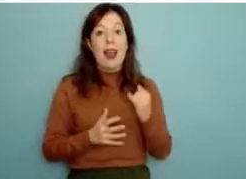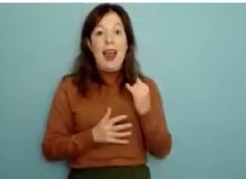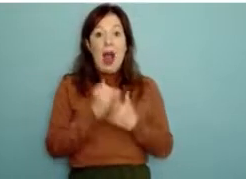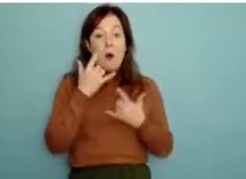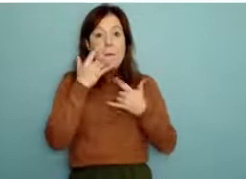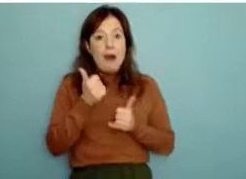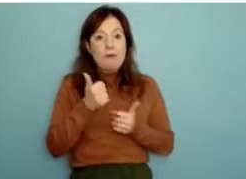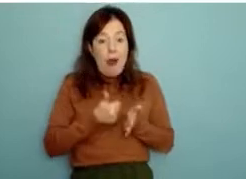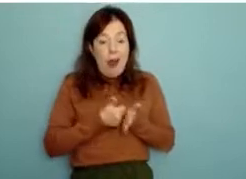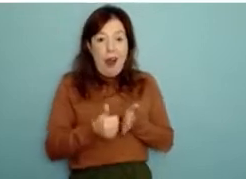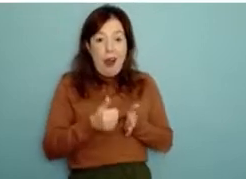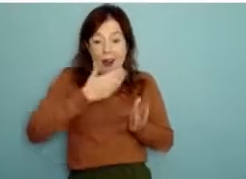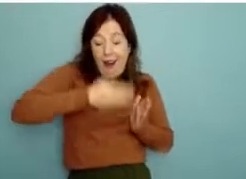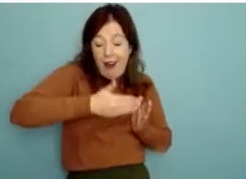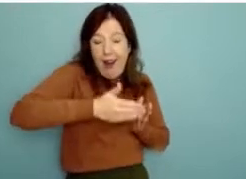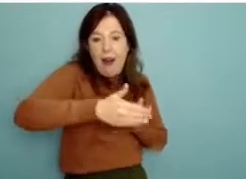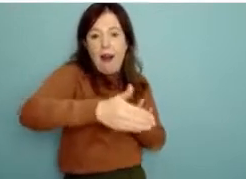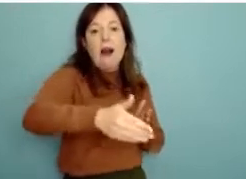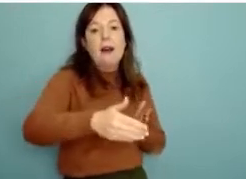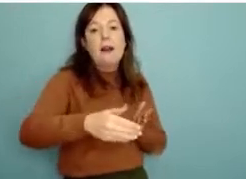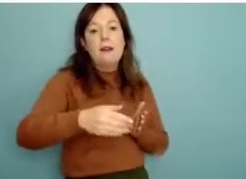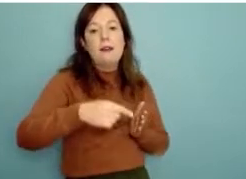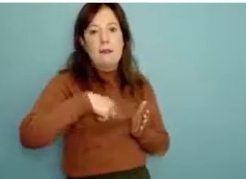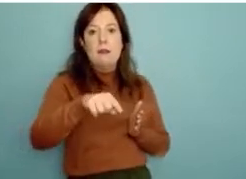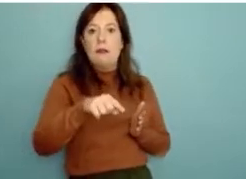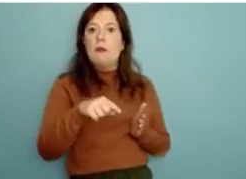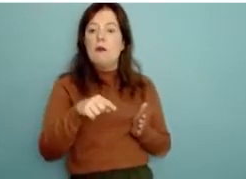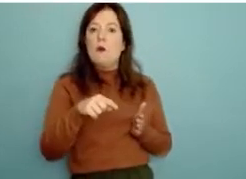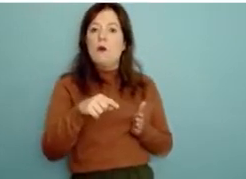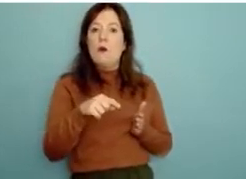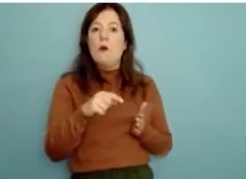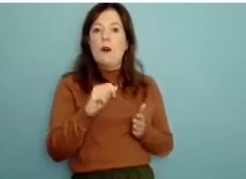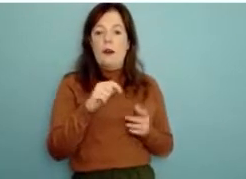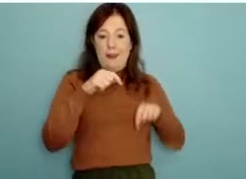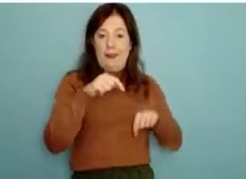session, then you tended to get much higher levels of those paired scores.